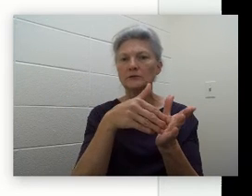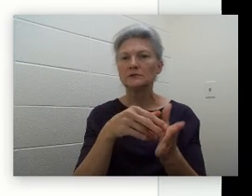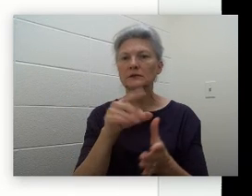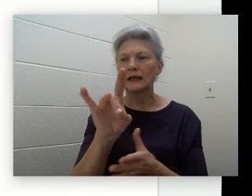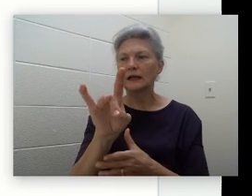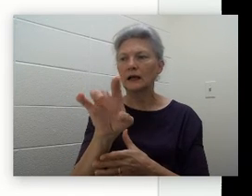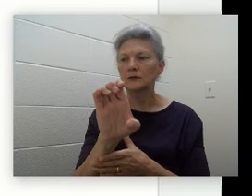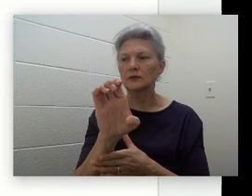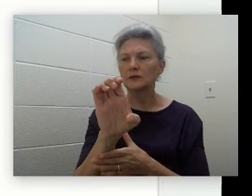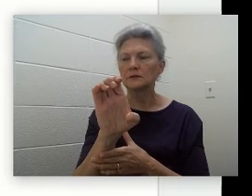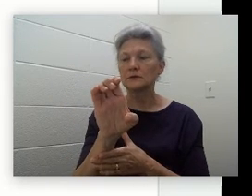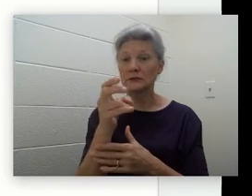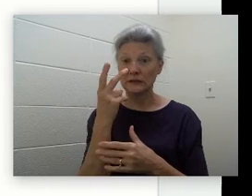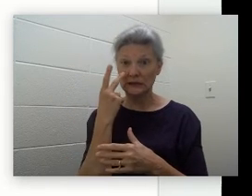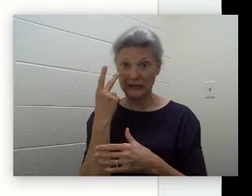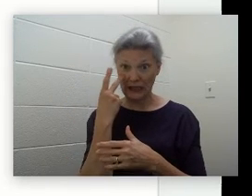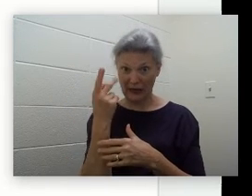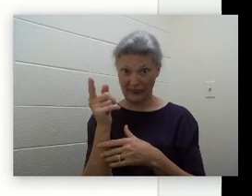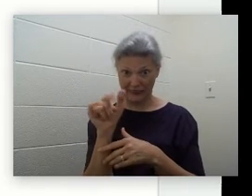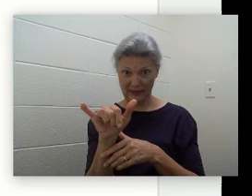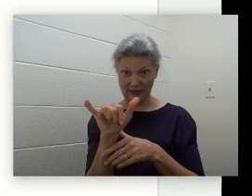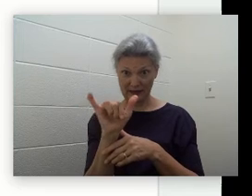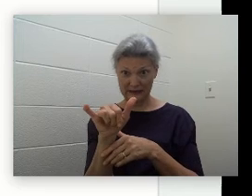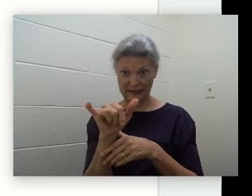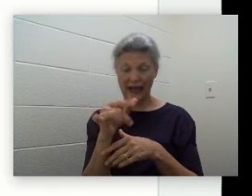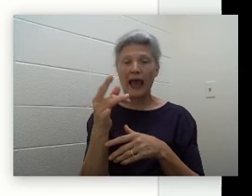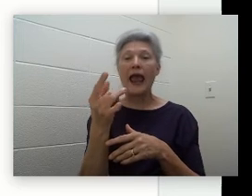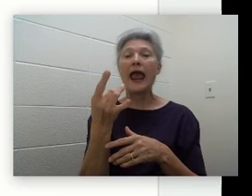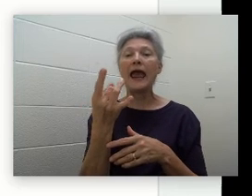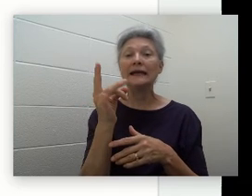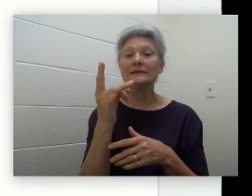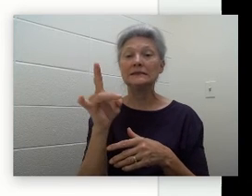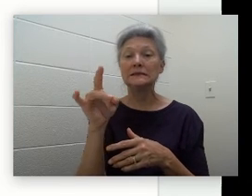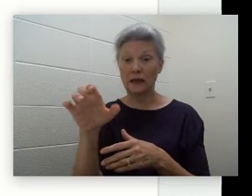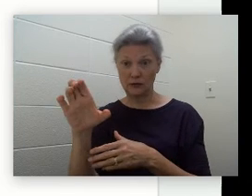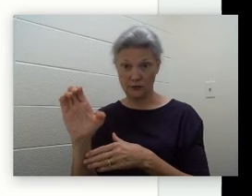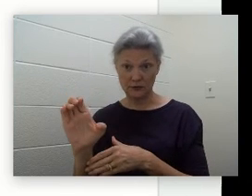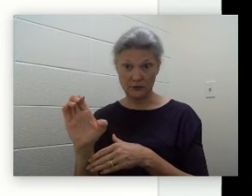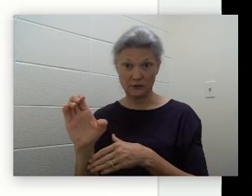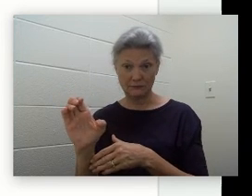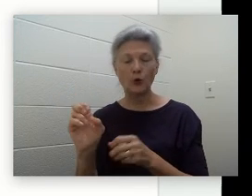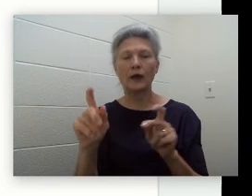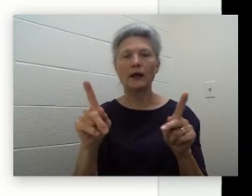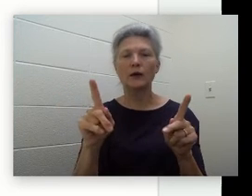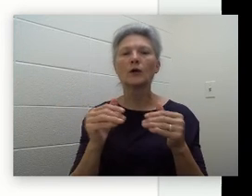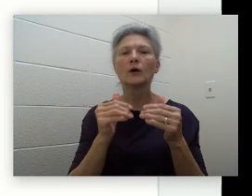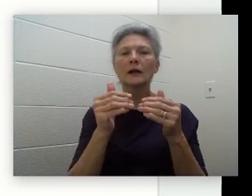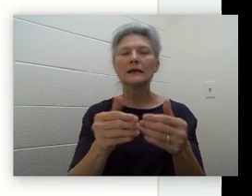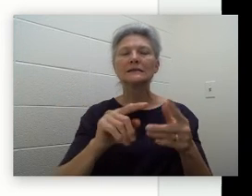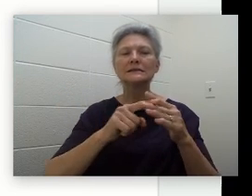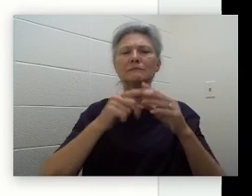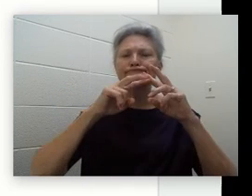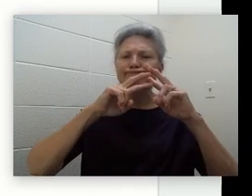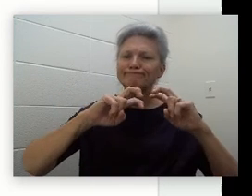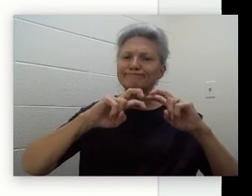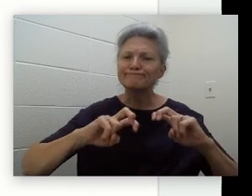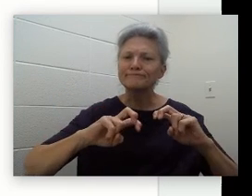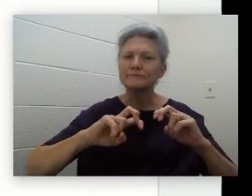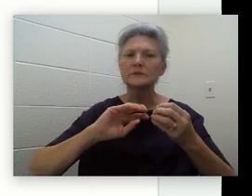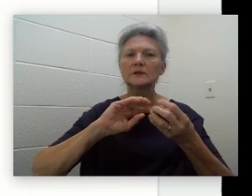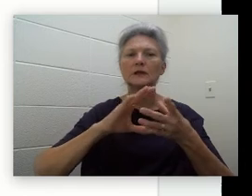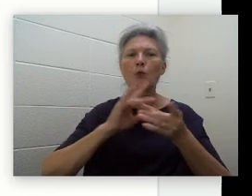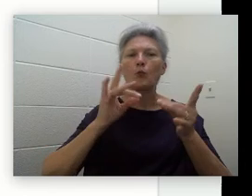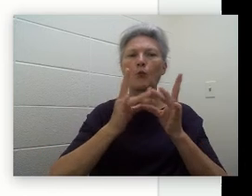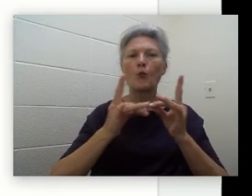1,800. Do you see how that would be 18 hundreds? All right, you guys, we're going to go ahead and start digging deep into our word